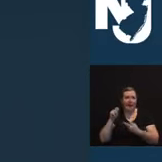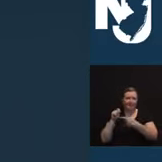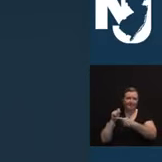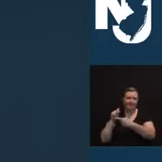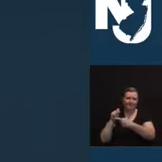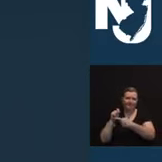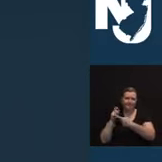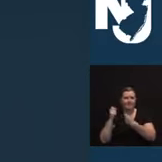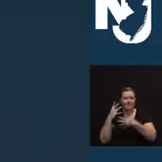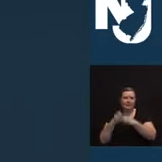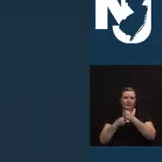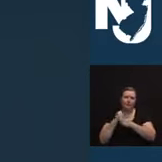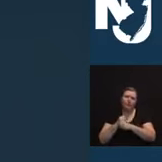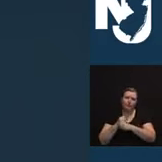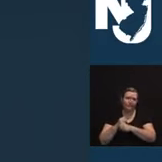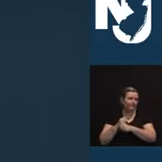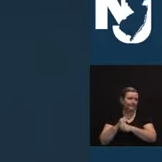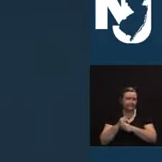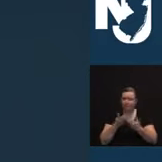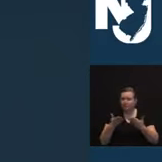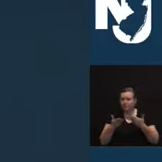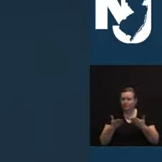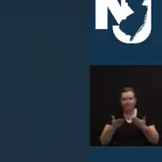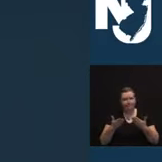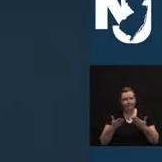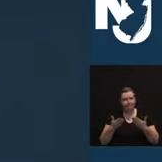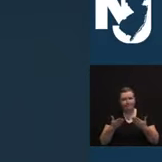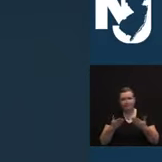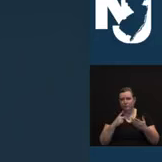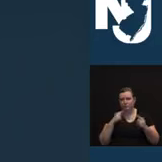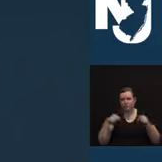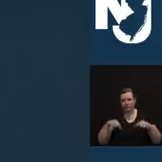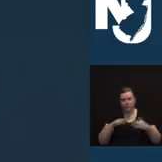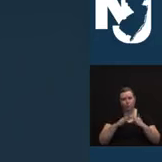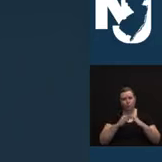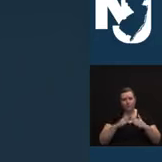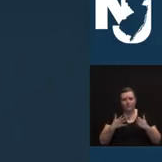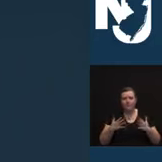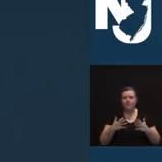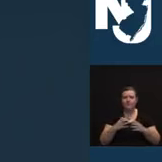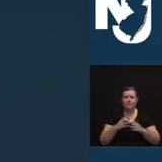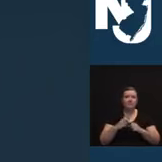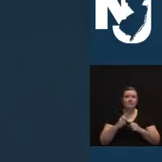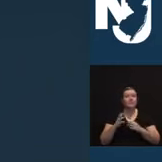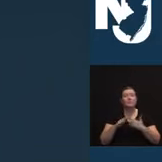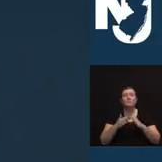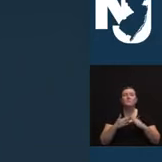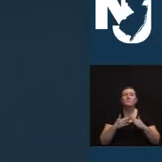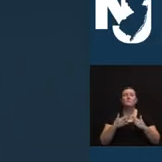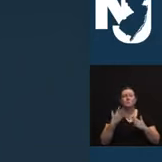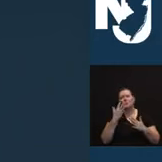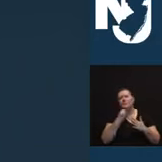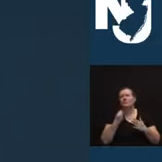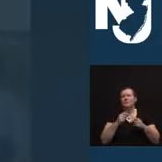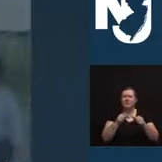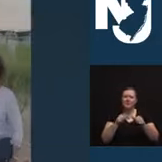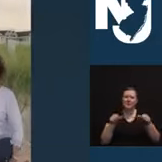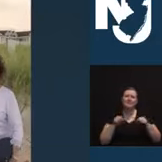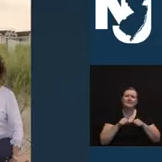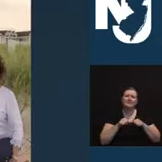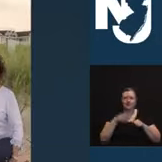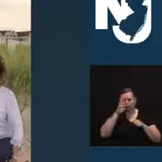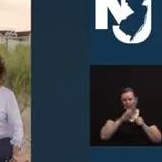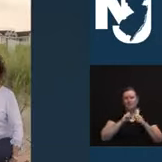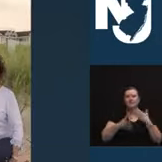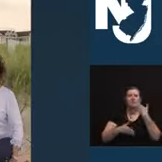her classrooms and for making her community a more beautiful place. May God bless and watch over her memory. And finally